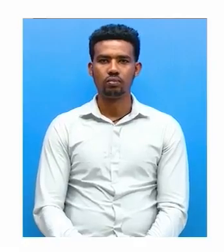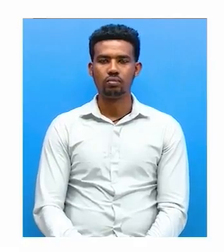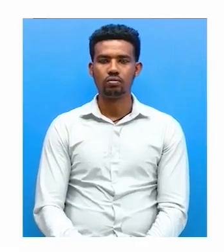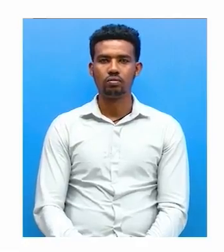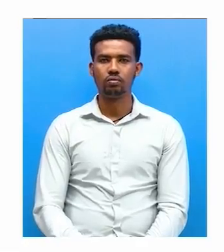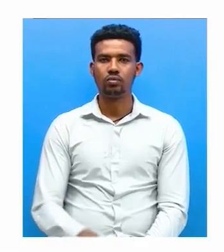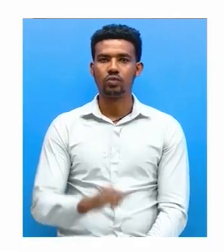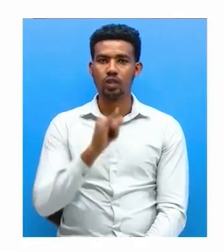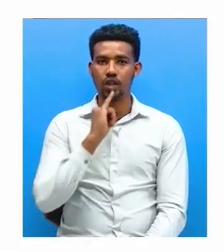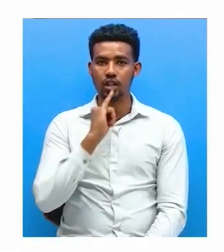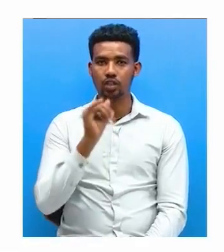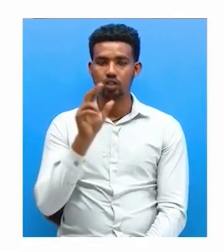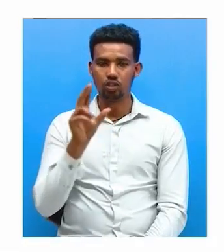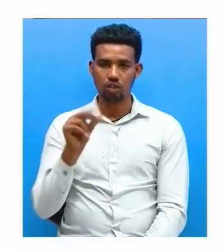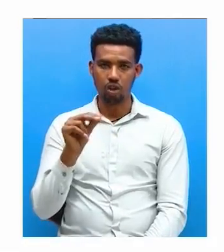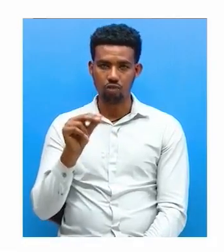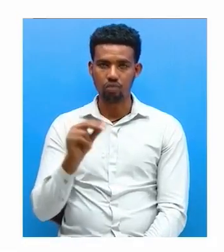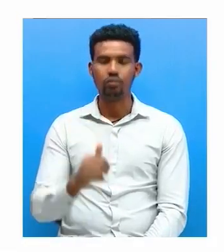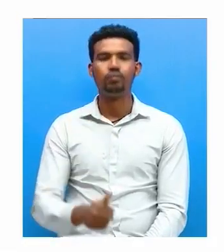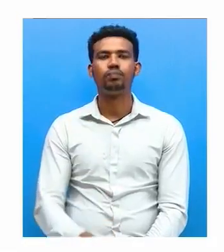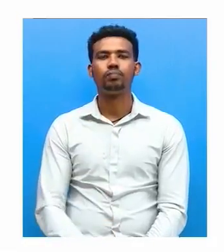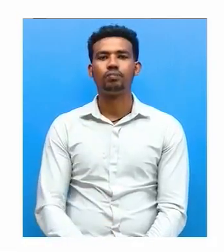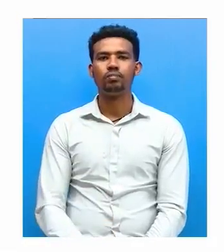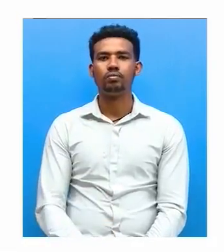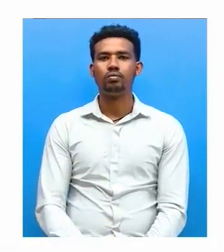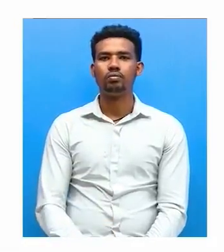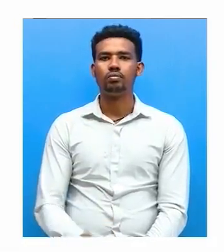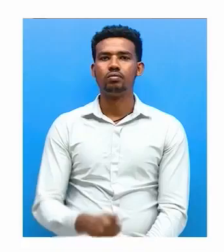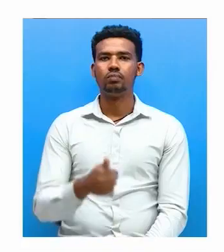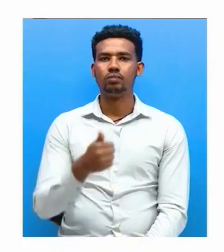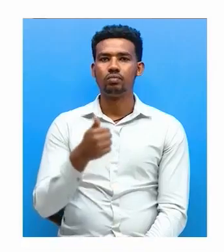is not, are not,